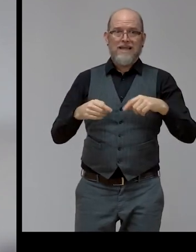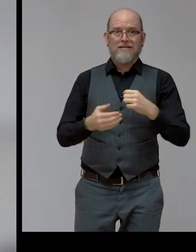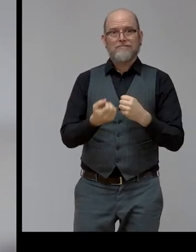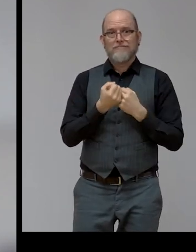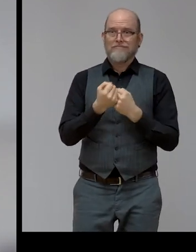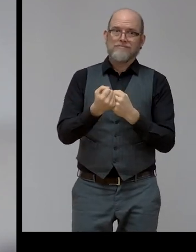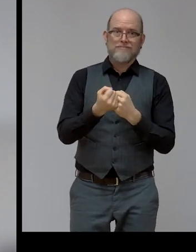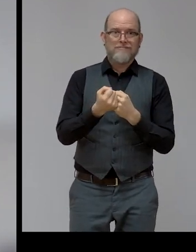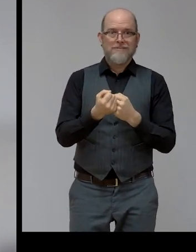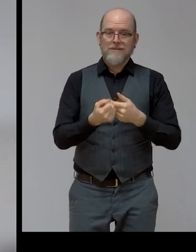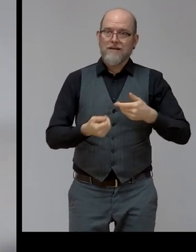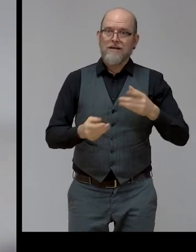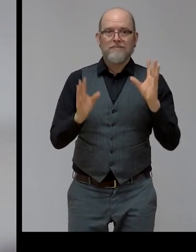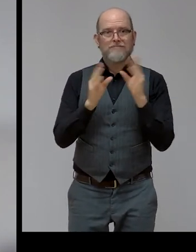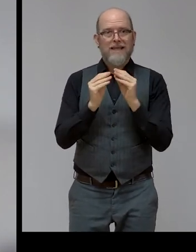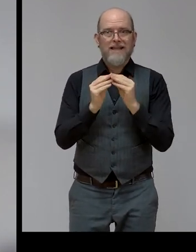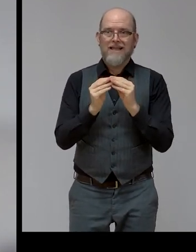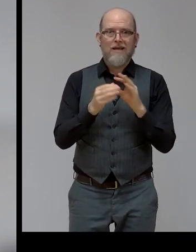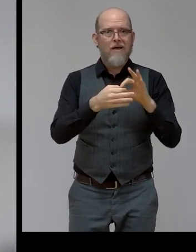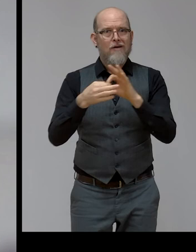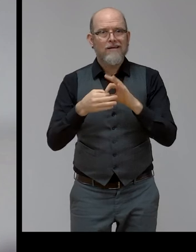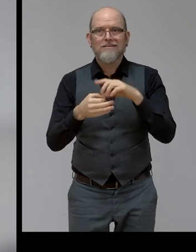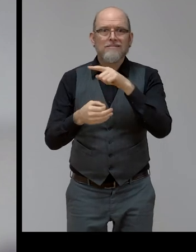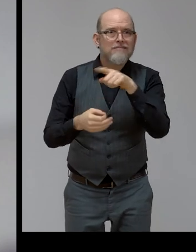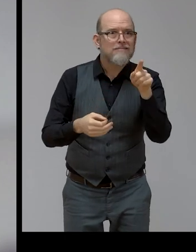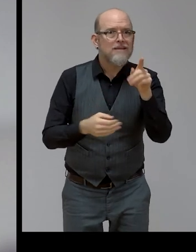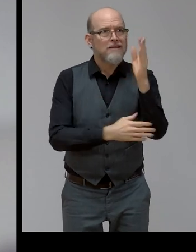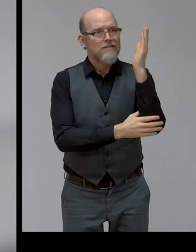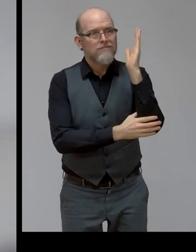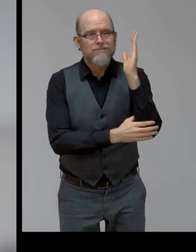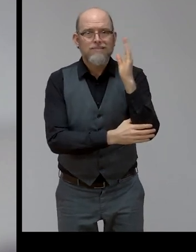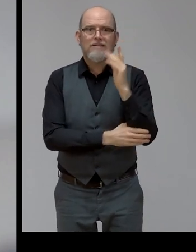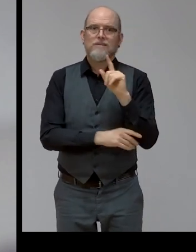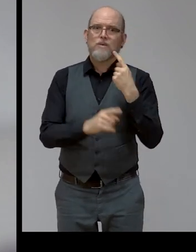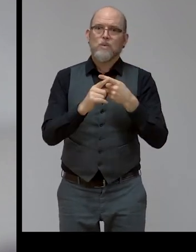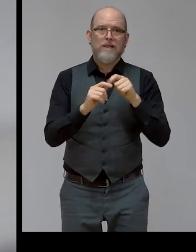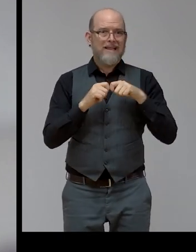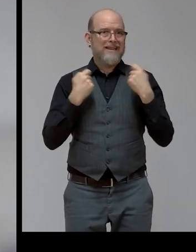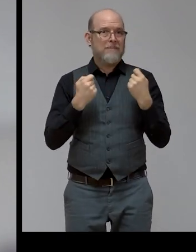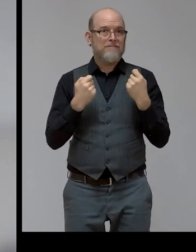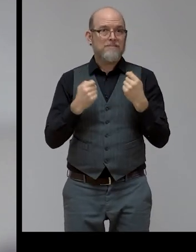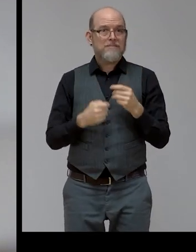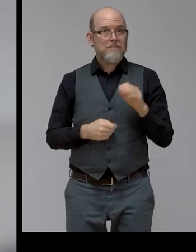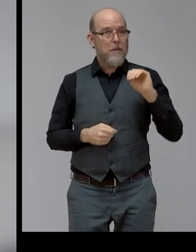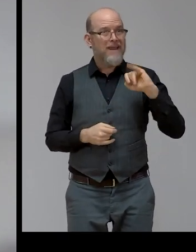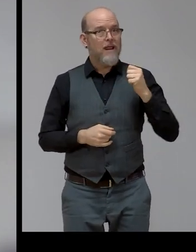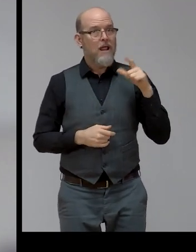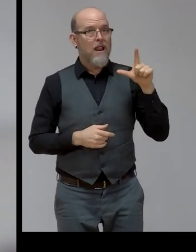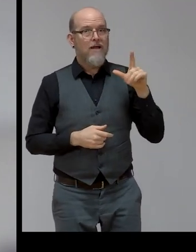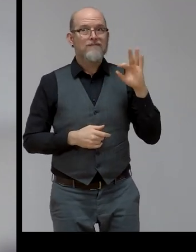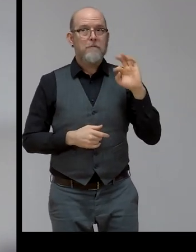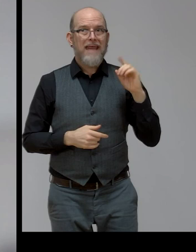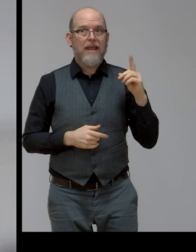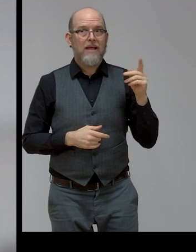to all our speakers, Delphine for joining us, and of course, Michael for being the best chair of the